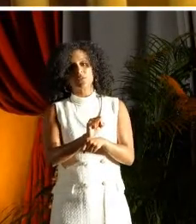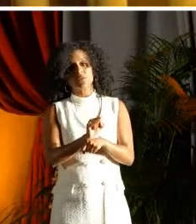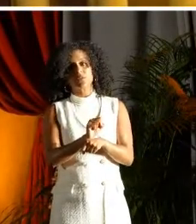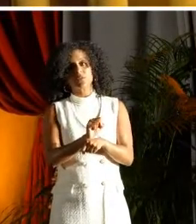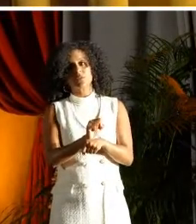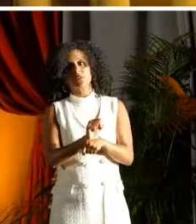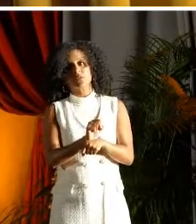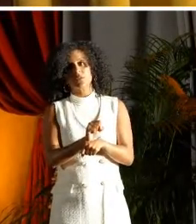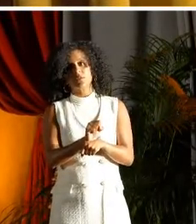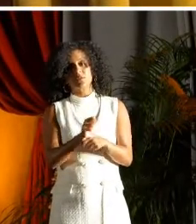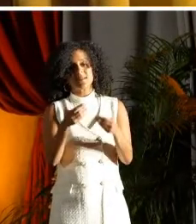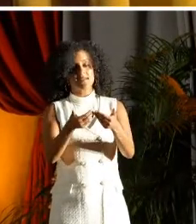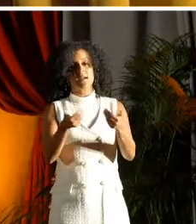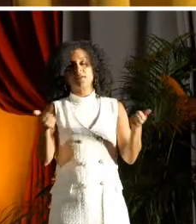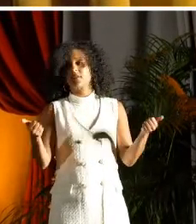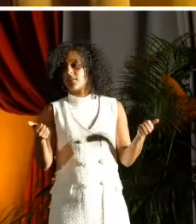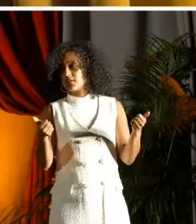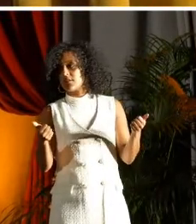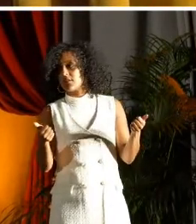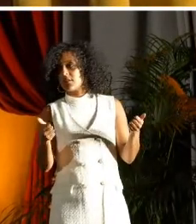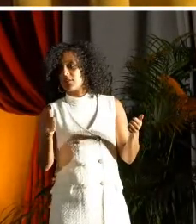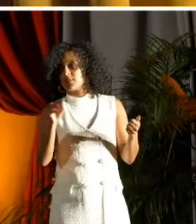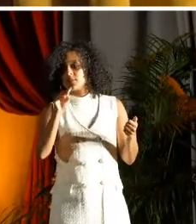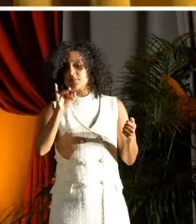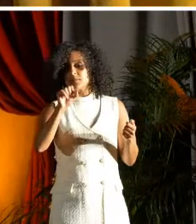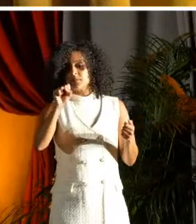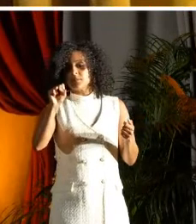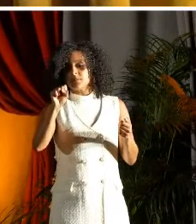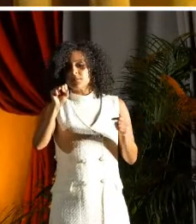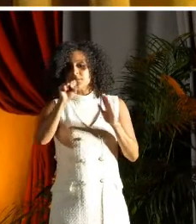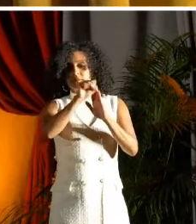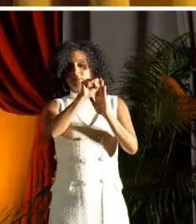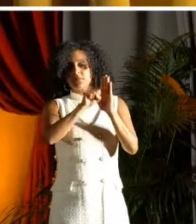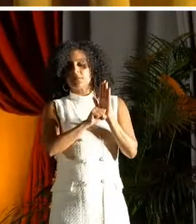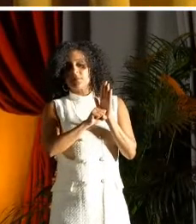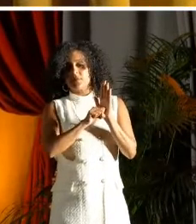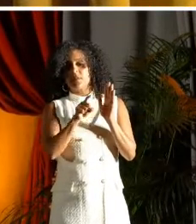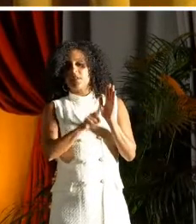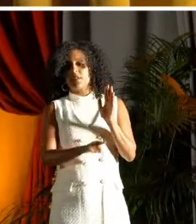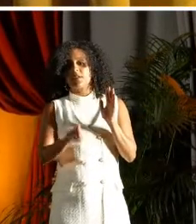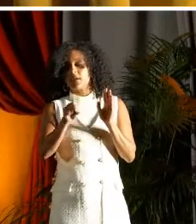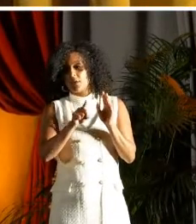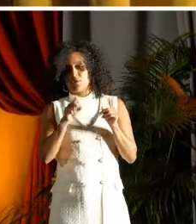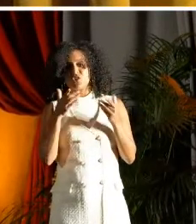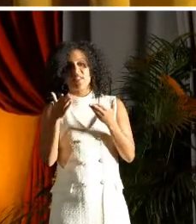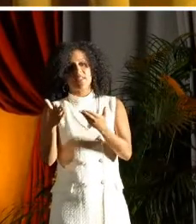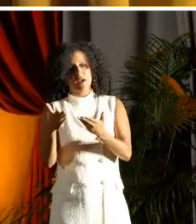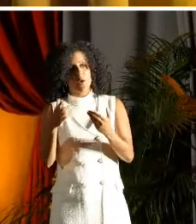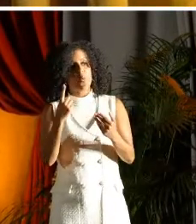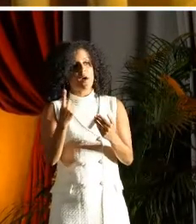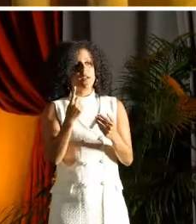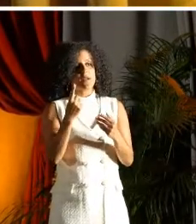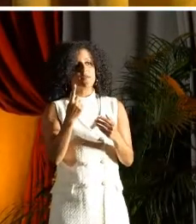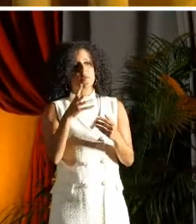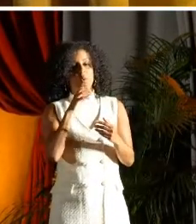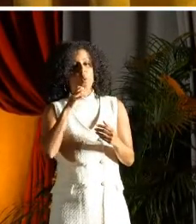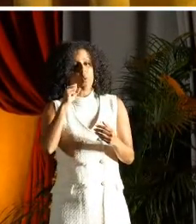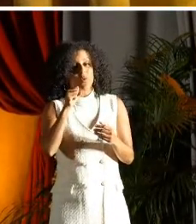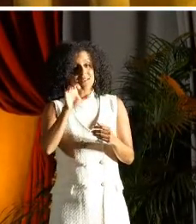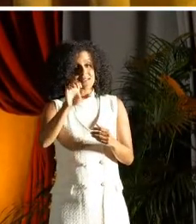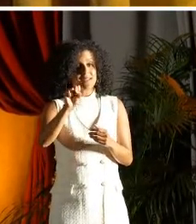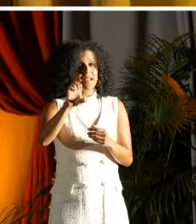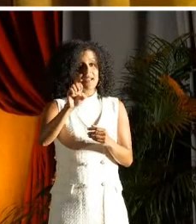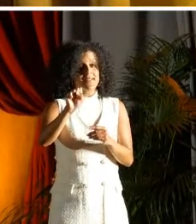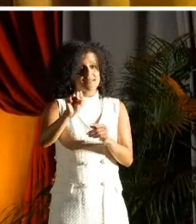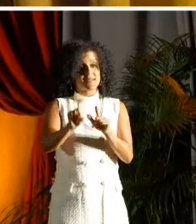to help desegregate University of Mississippi. They were the high. She was their boss. She was the one that led on those cases, and you